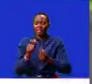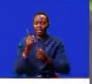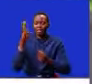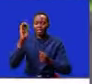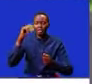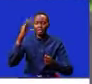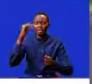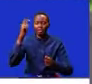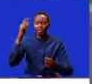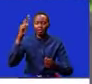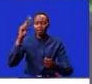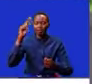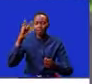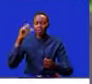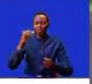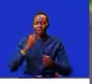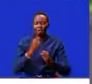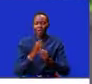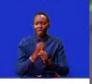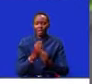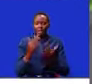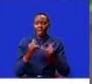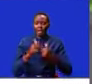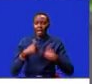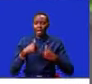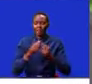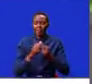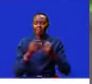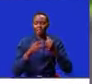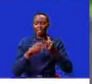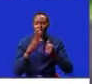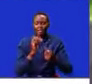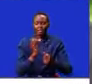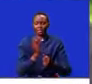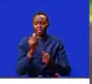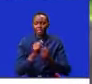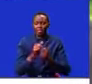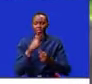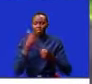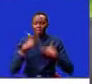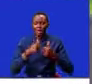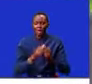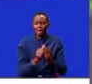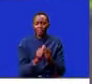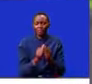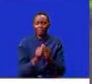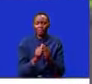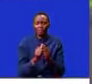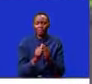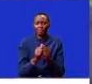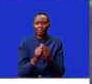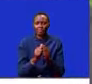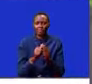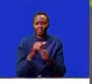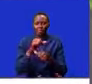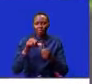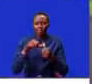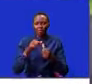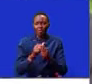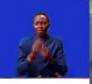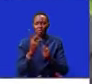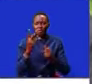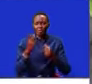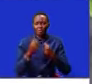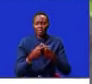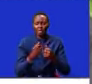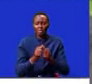have been remitted. We still have 90% who have deductions in arrears for about 4 months that have